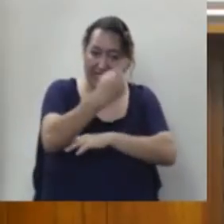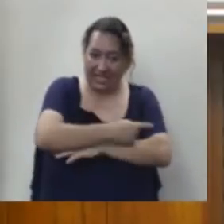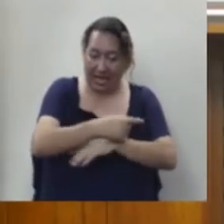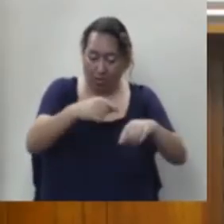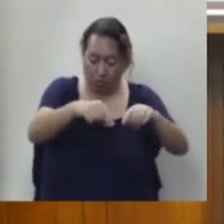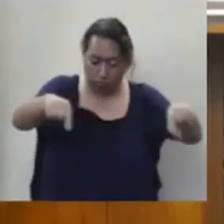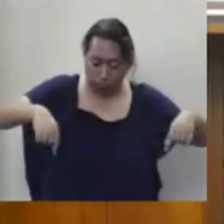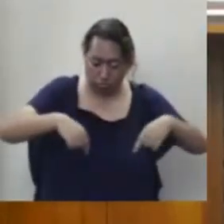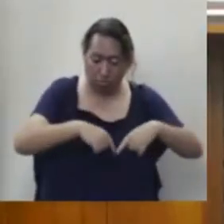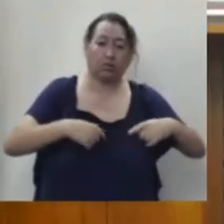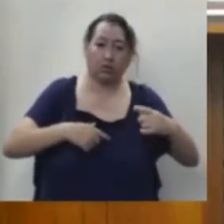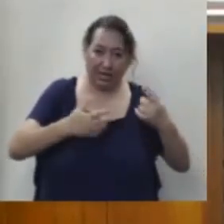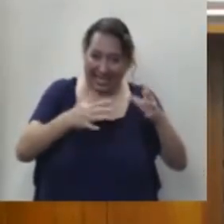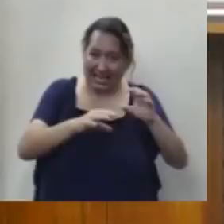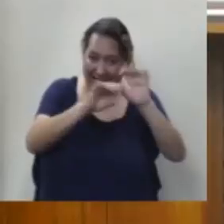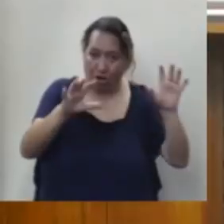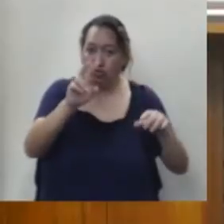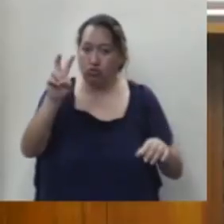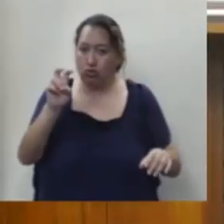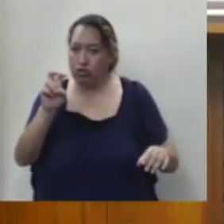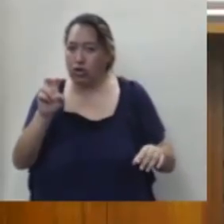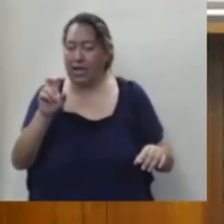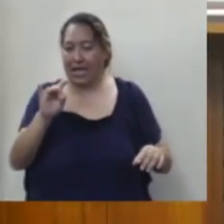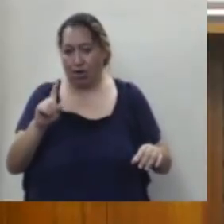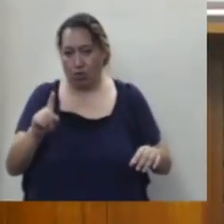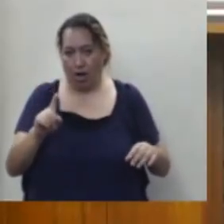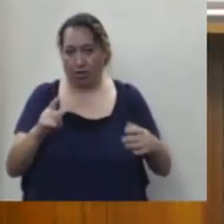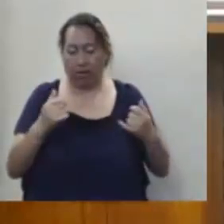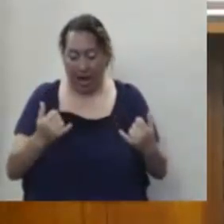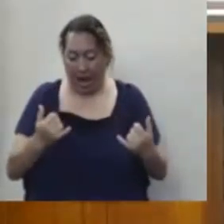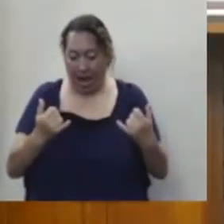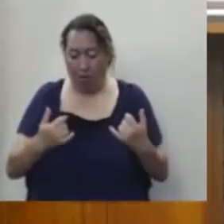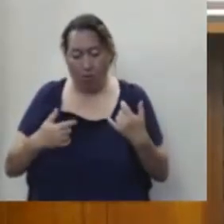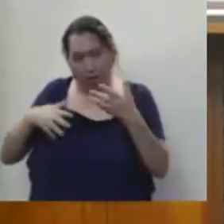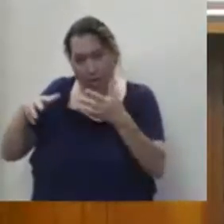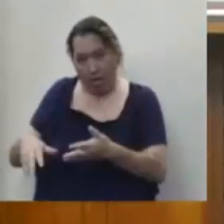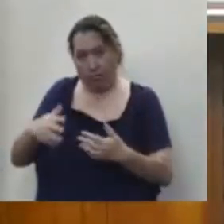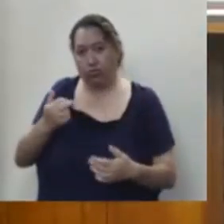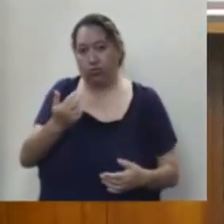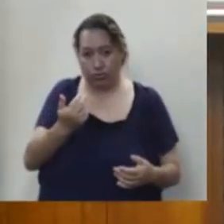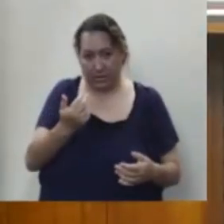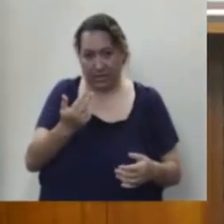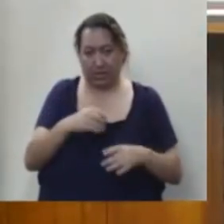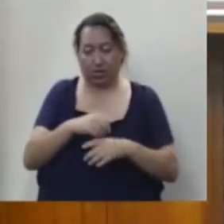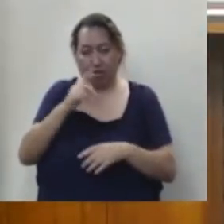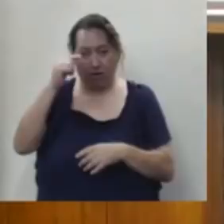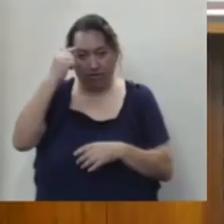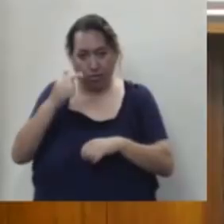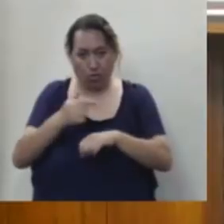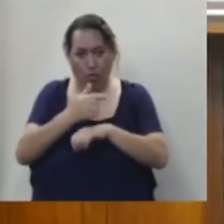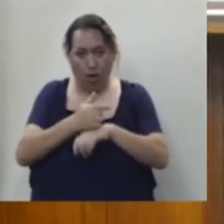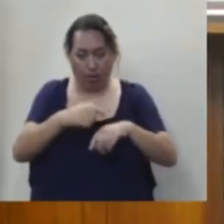to 281. And right now we have only 13 in our Government of Guam isolation